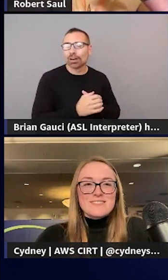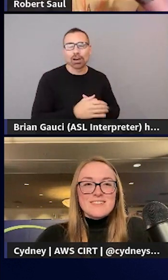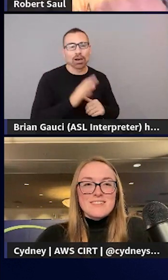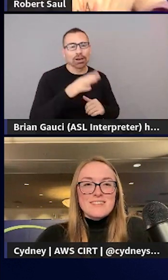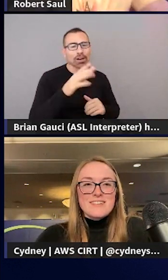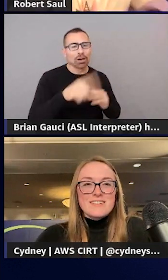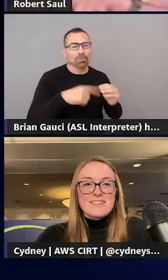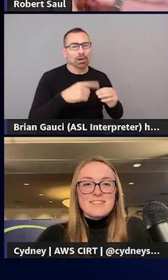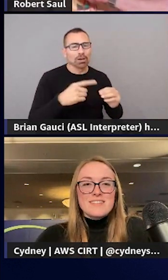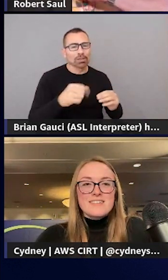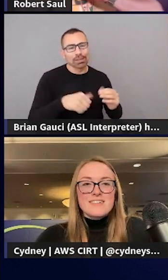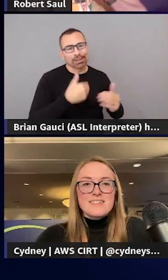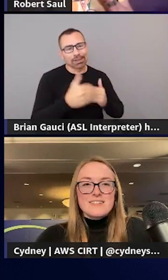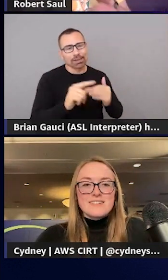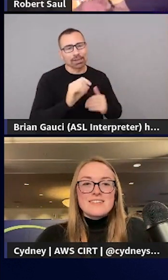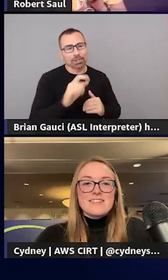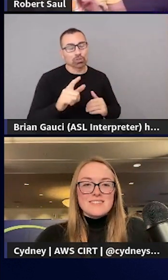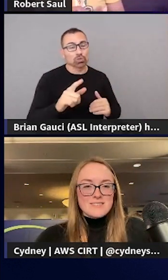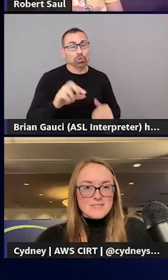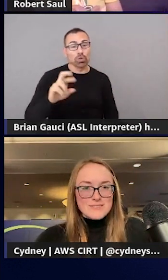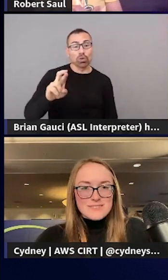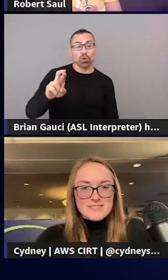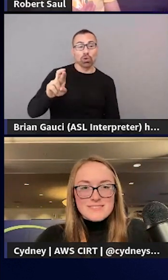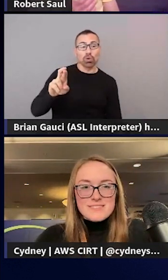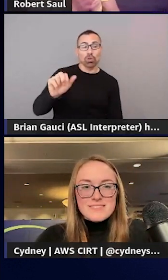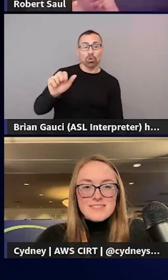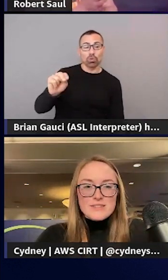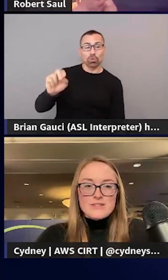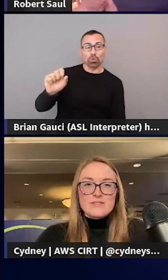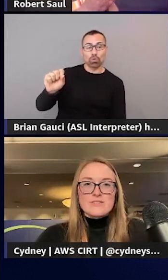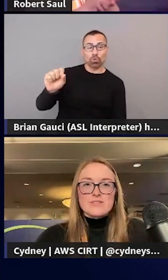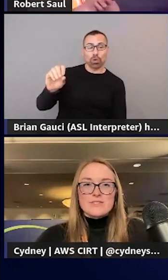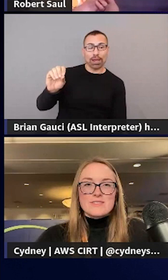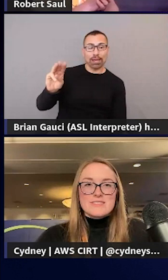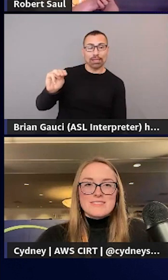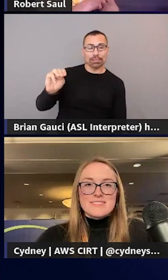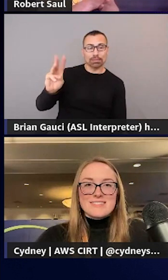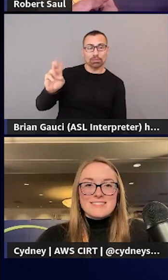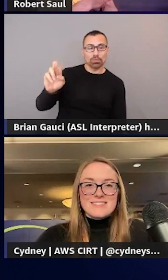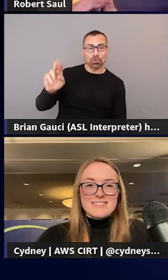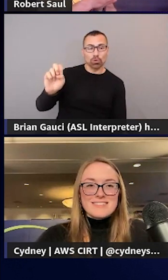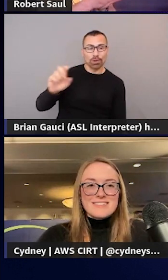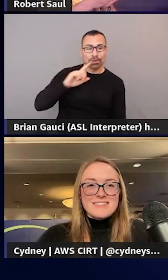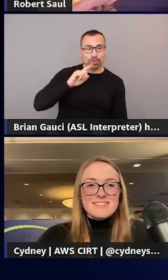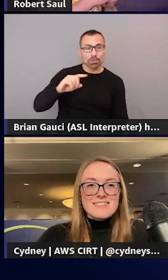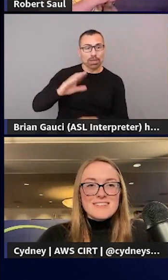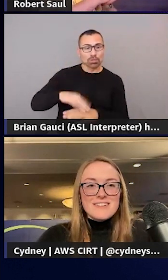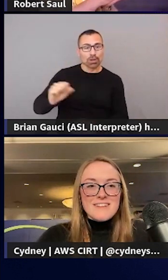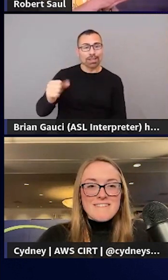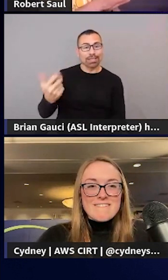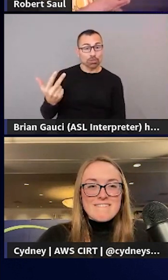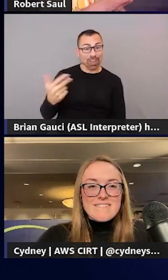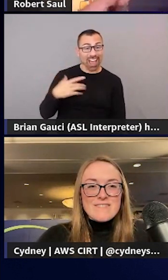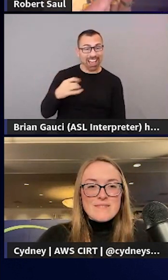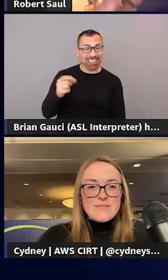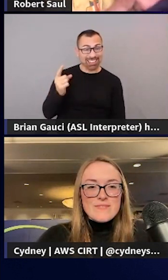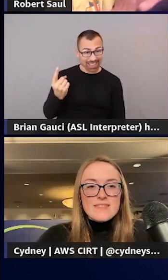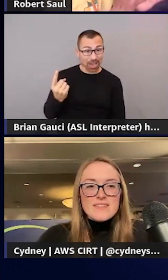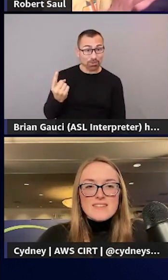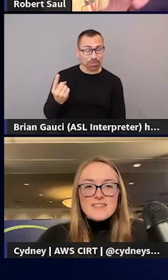about. Ransomware response on S3. And I like that one because that's the one I think